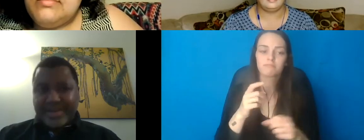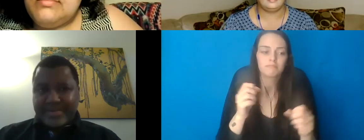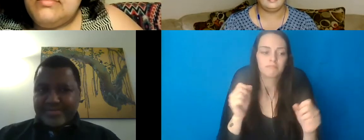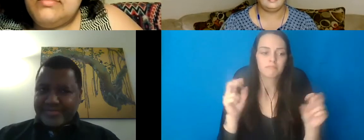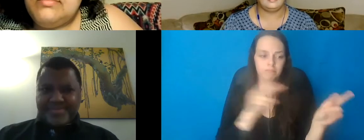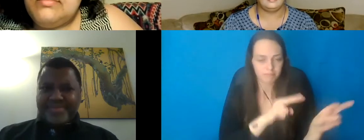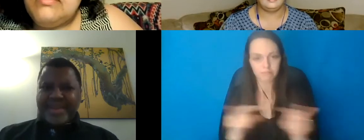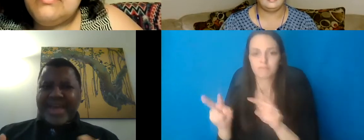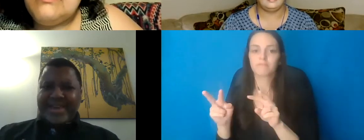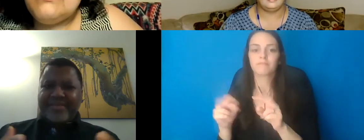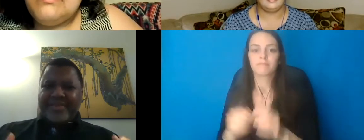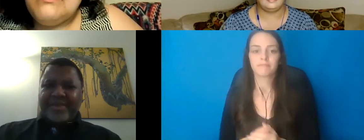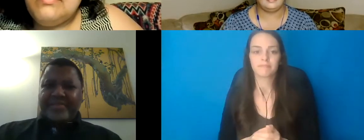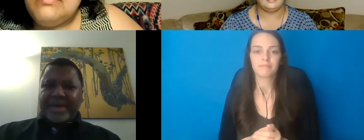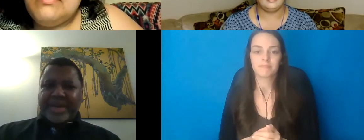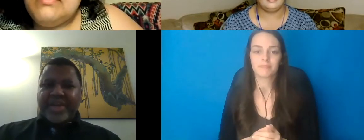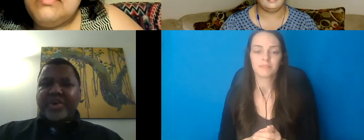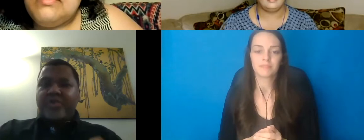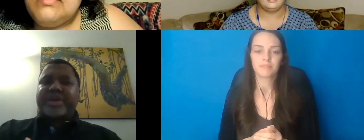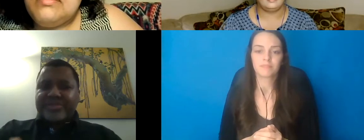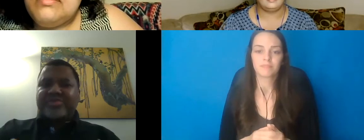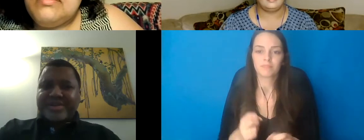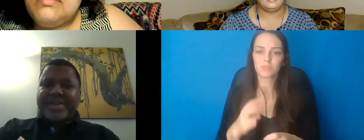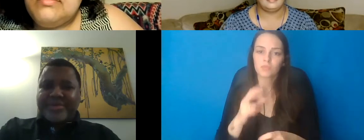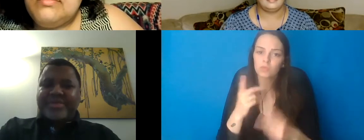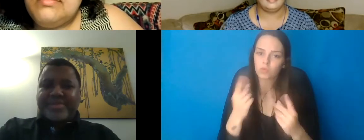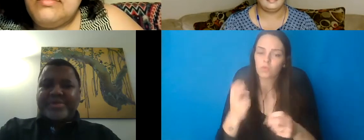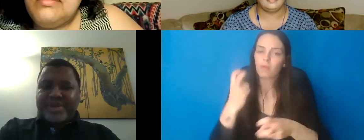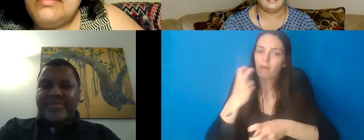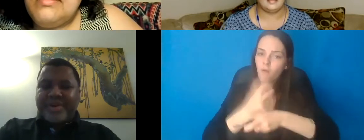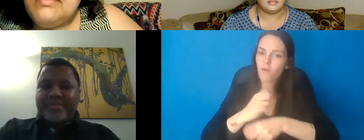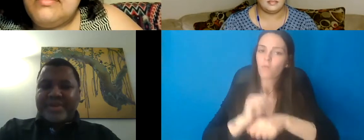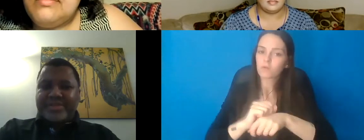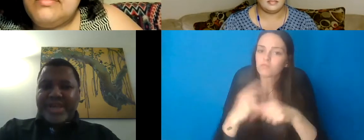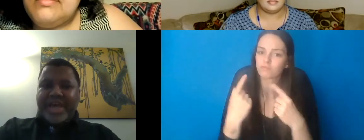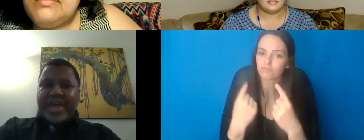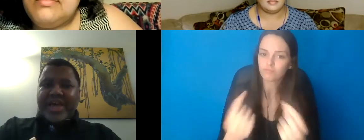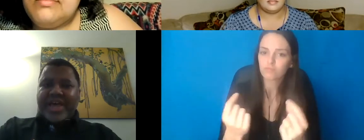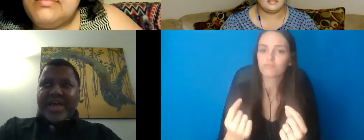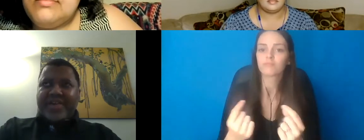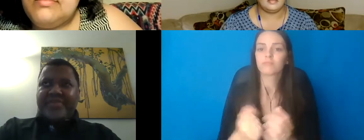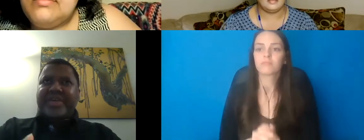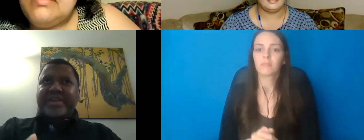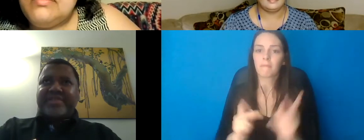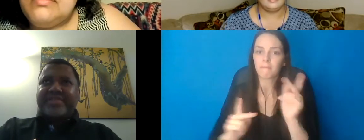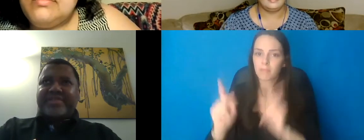listening and developing, co-constructing with the person in front of us